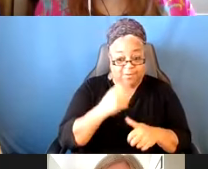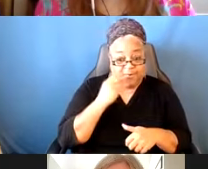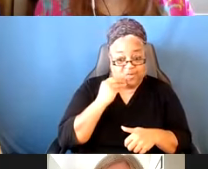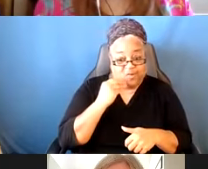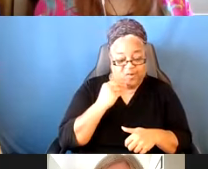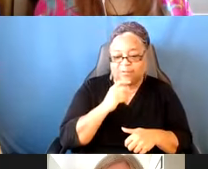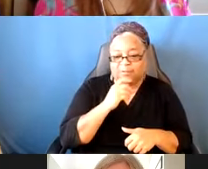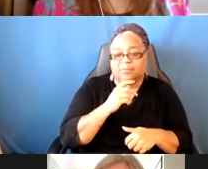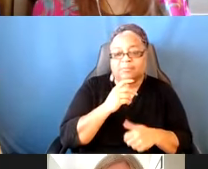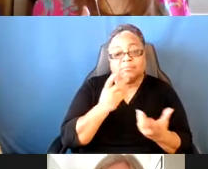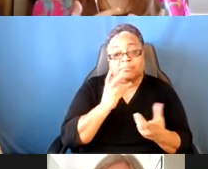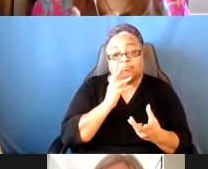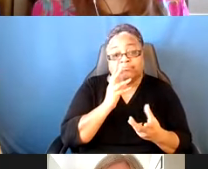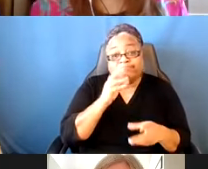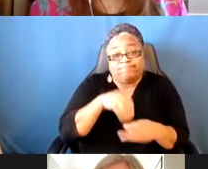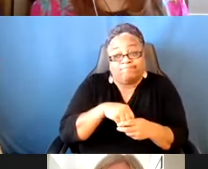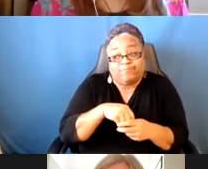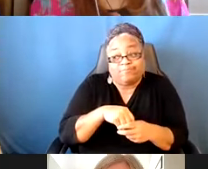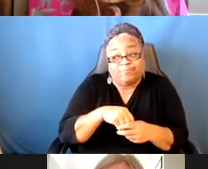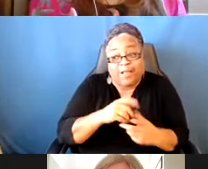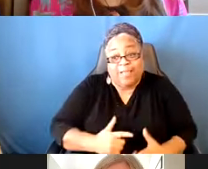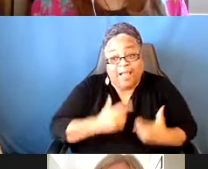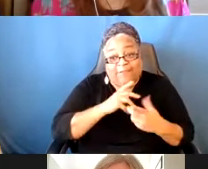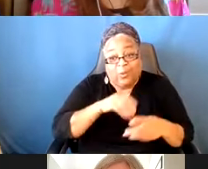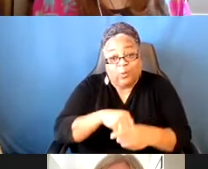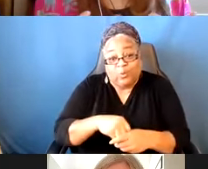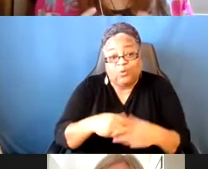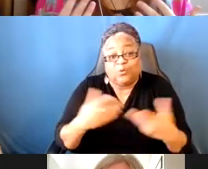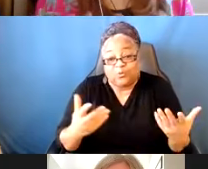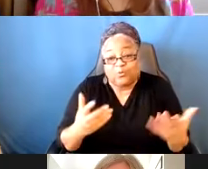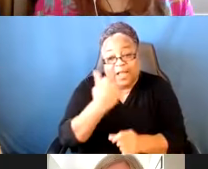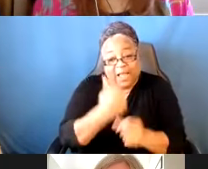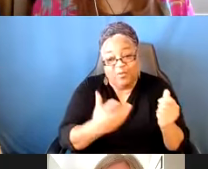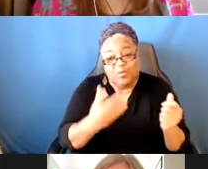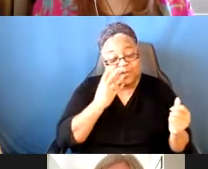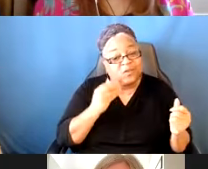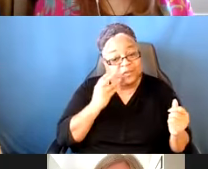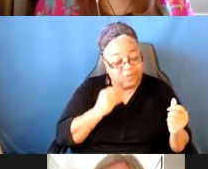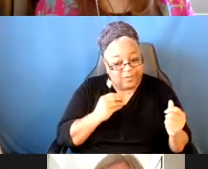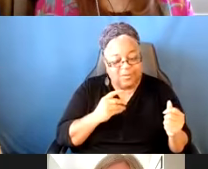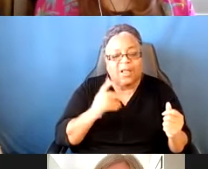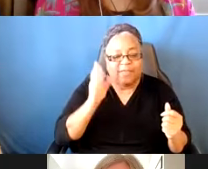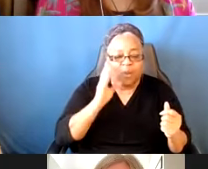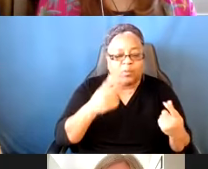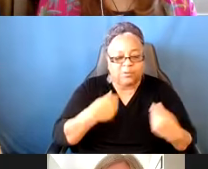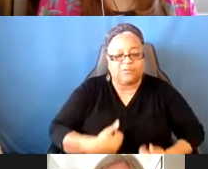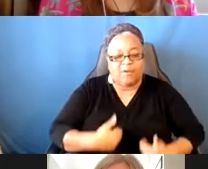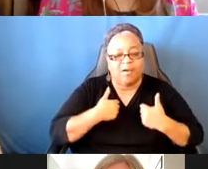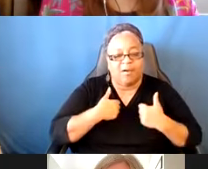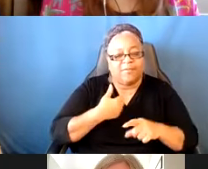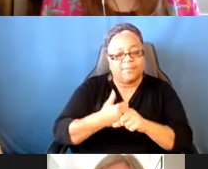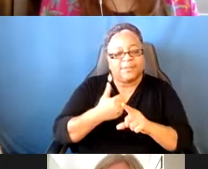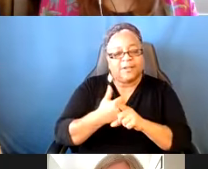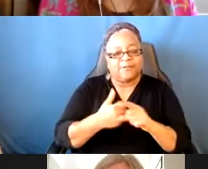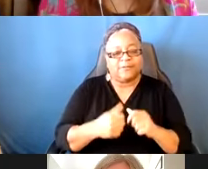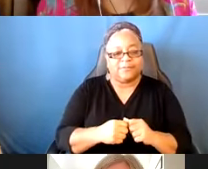part of life, and it's something that everybody goes through and they will get through themselves.